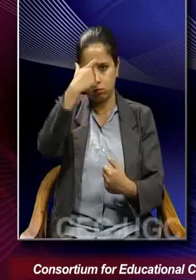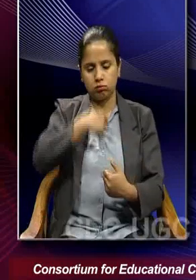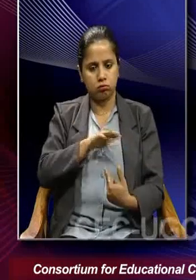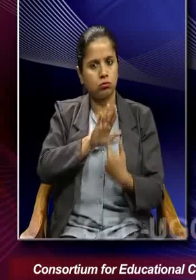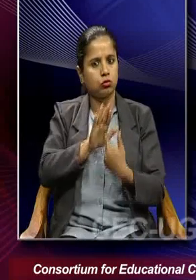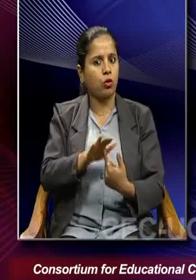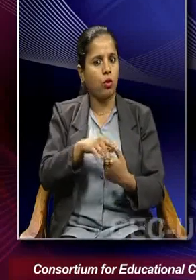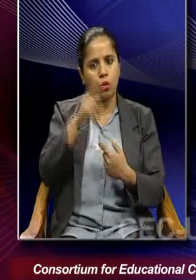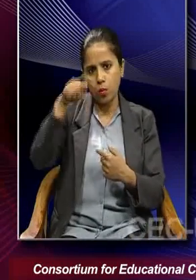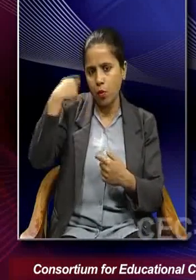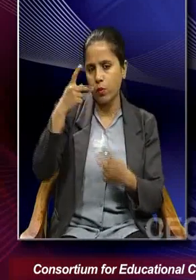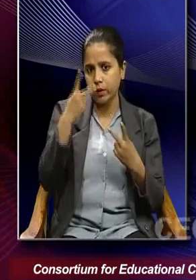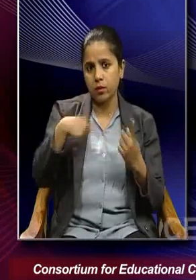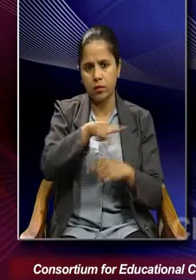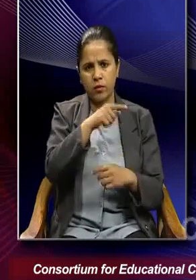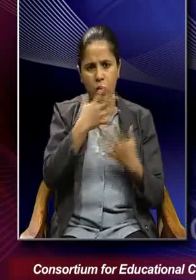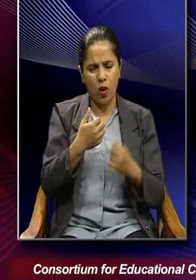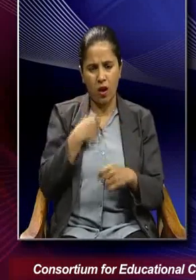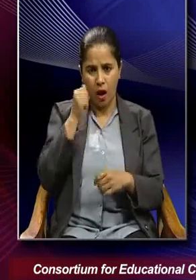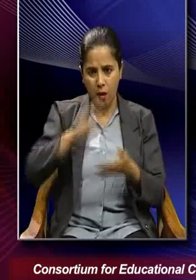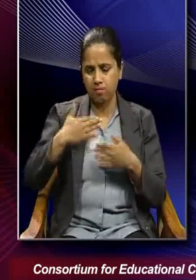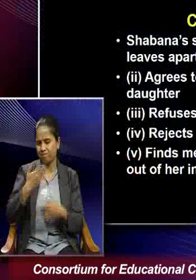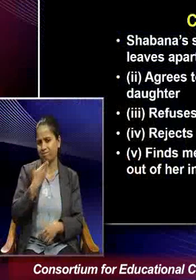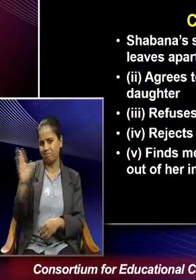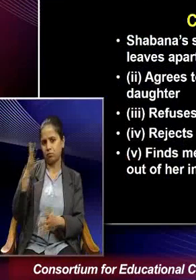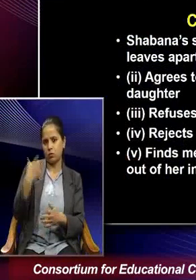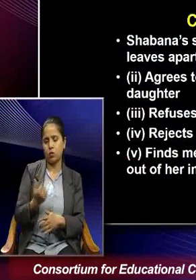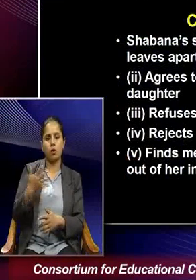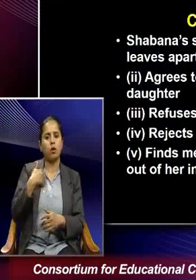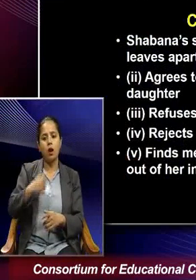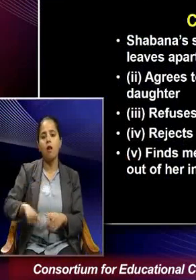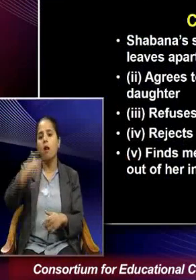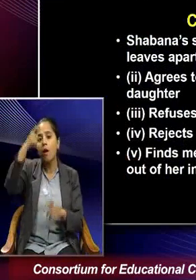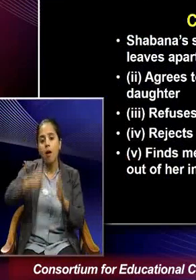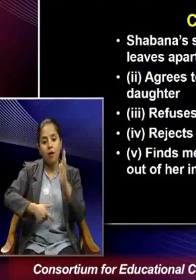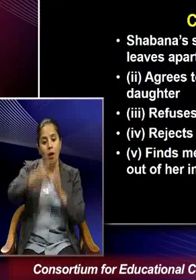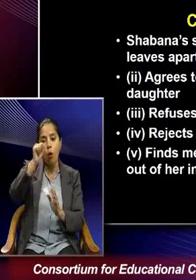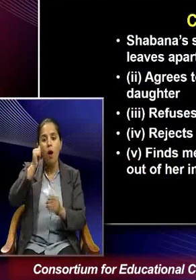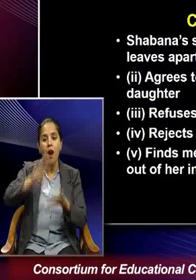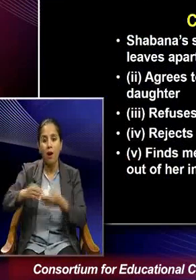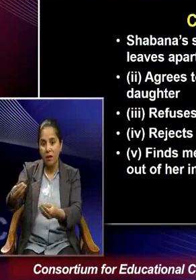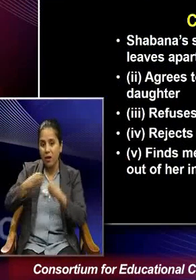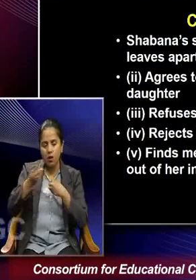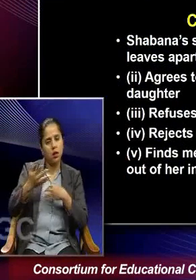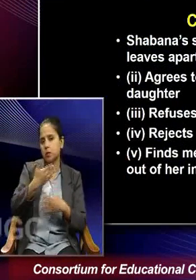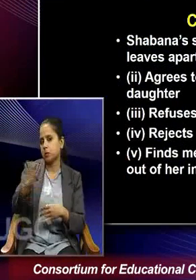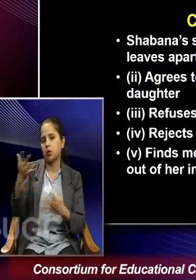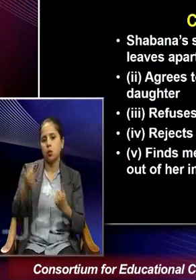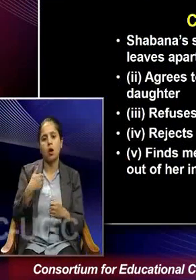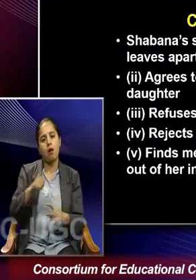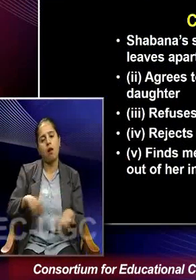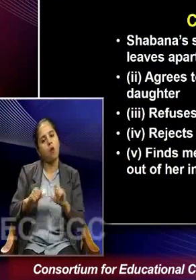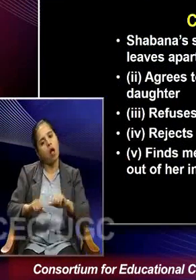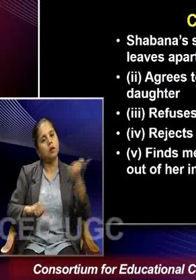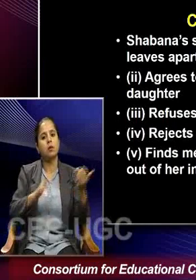film, and she does not want to live in the apartment which was given by her husband, and she